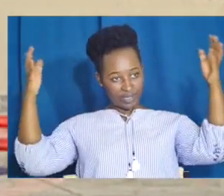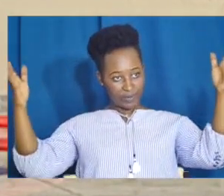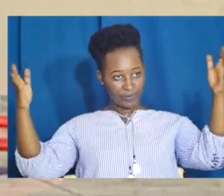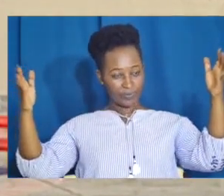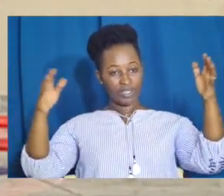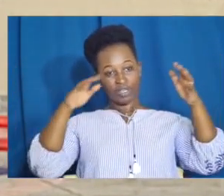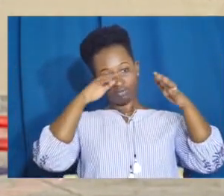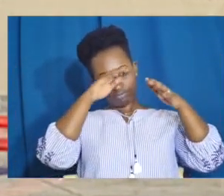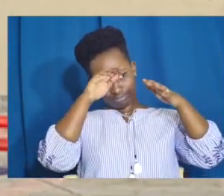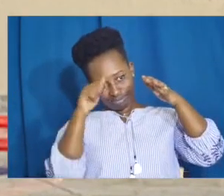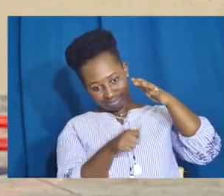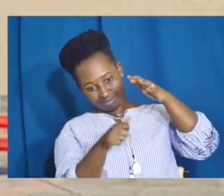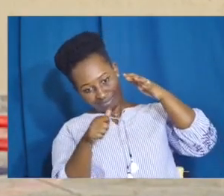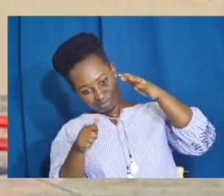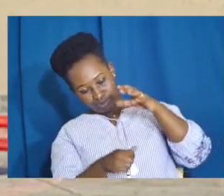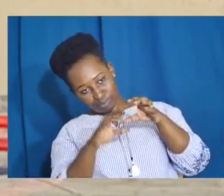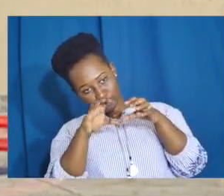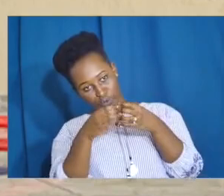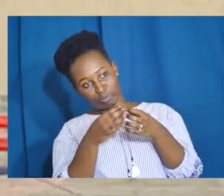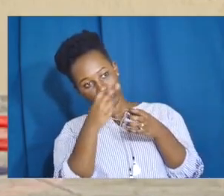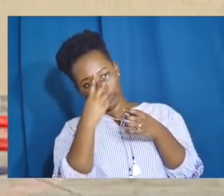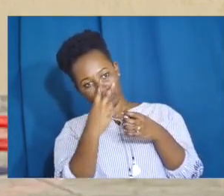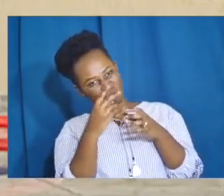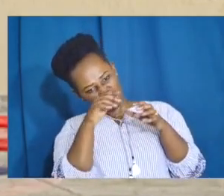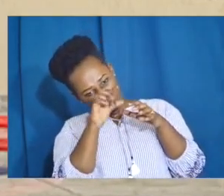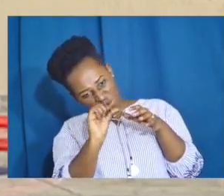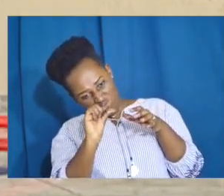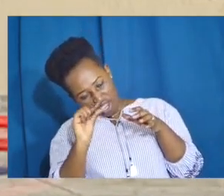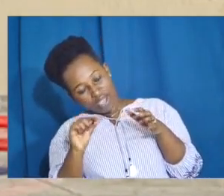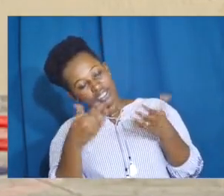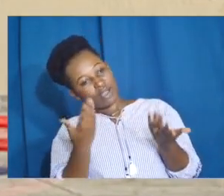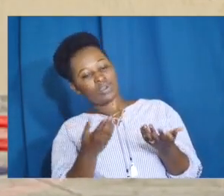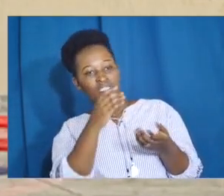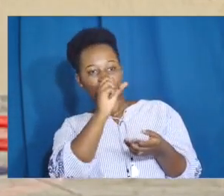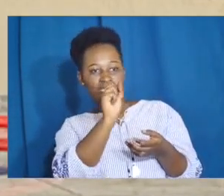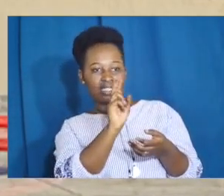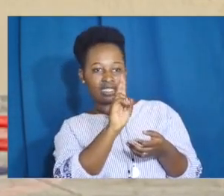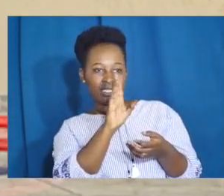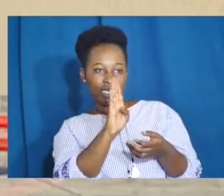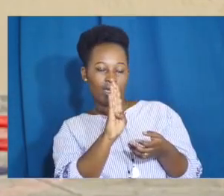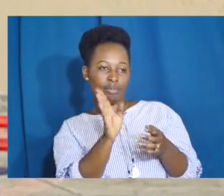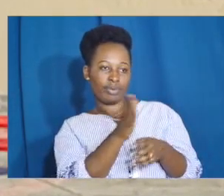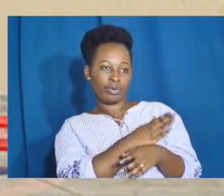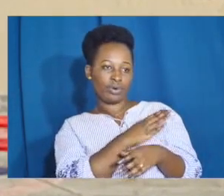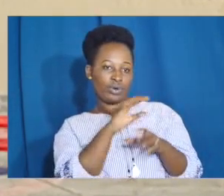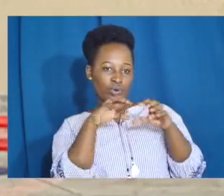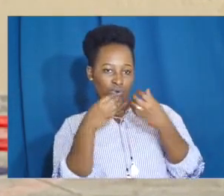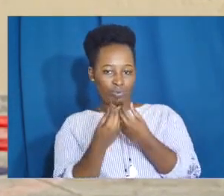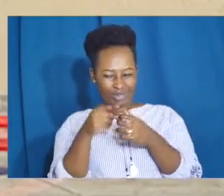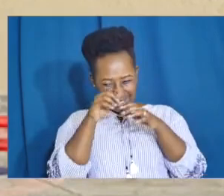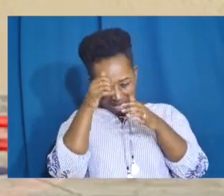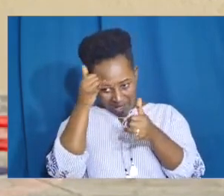to the smallest group or subgroup, which is species. Let us take